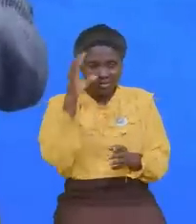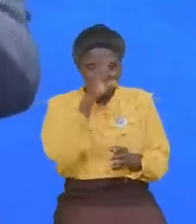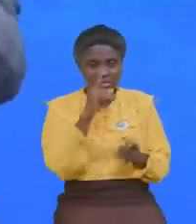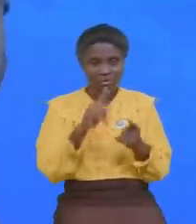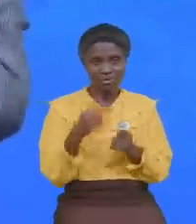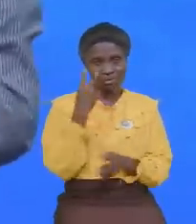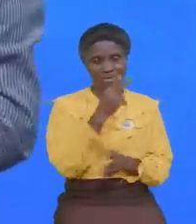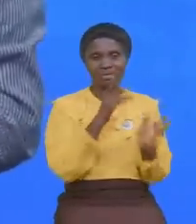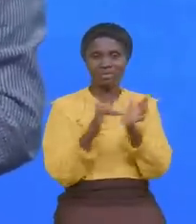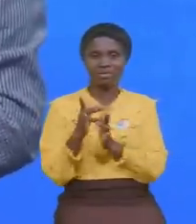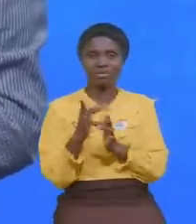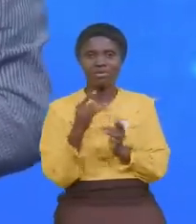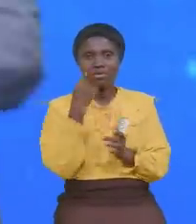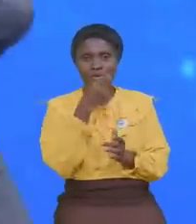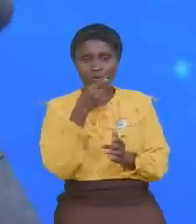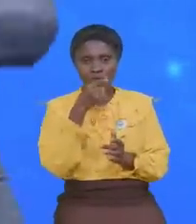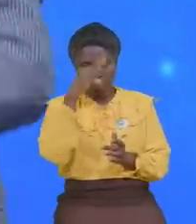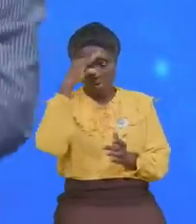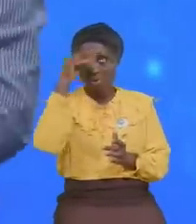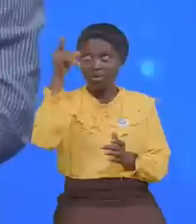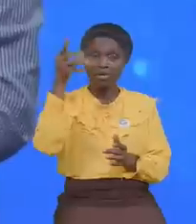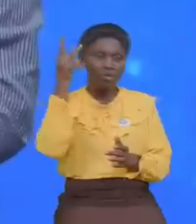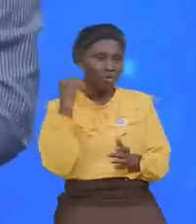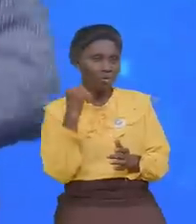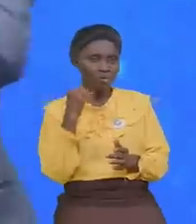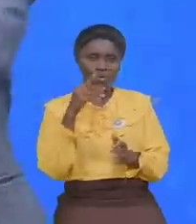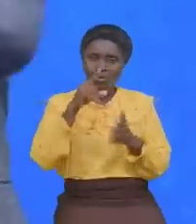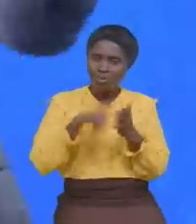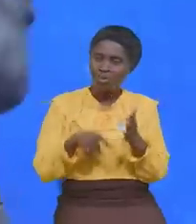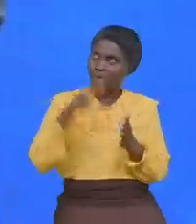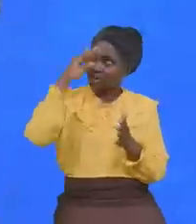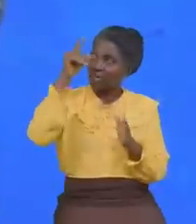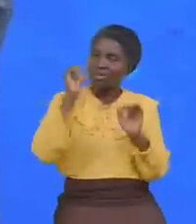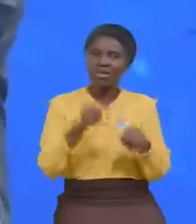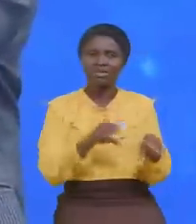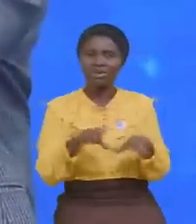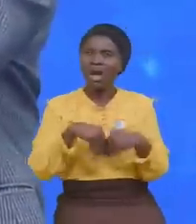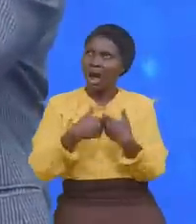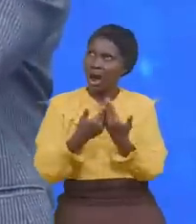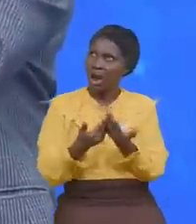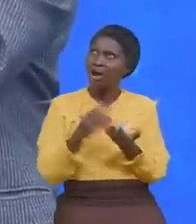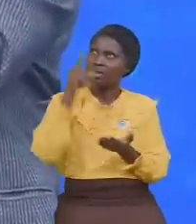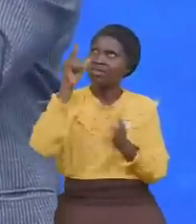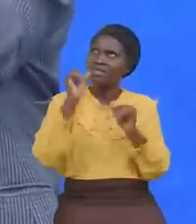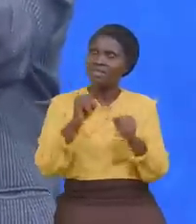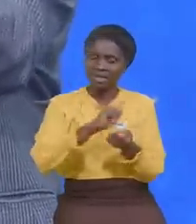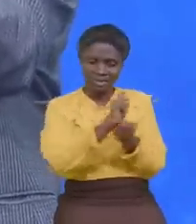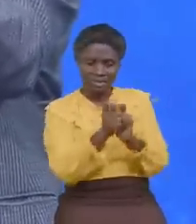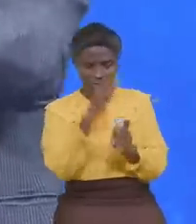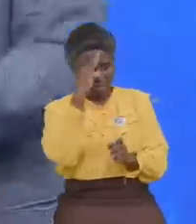Who he was. What he can do. How he could turn his life